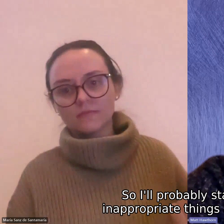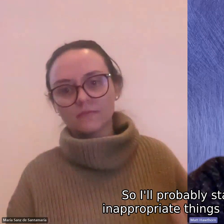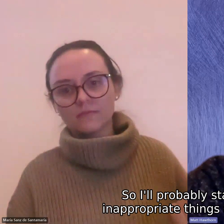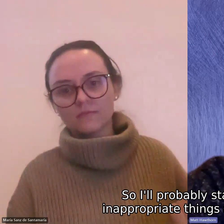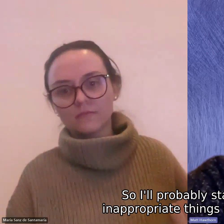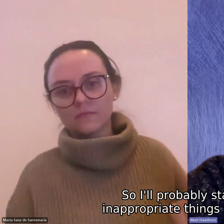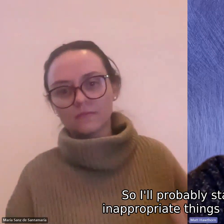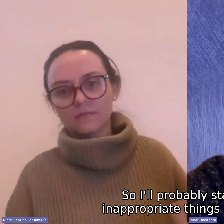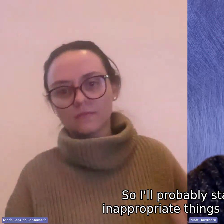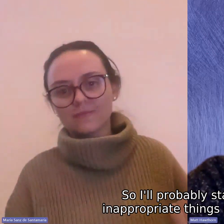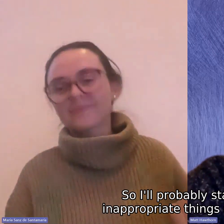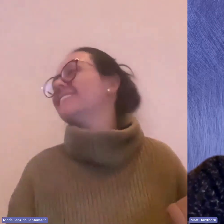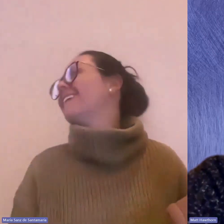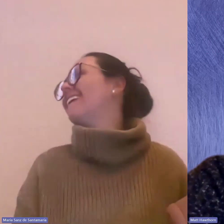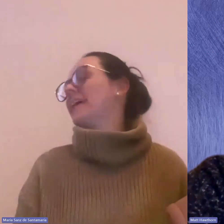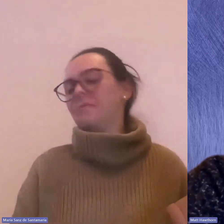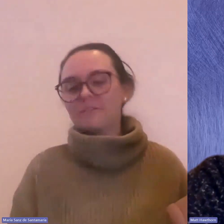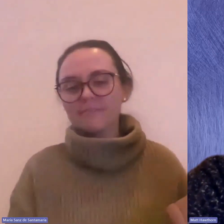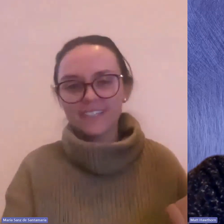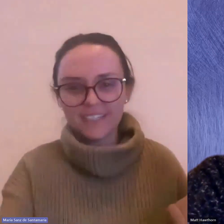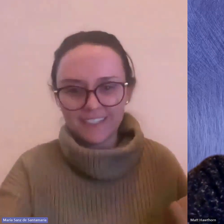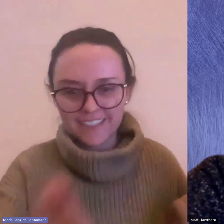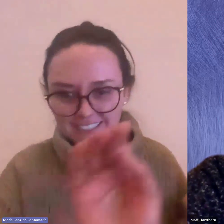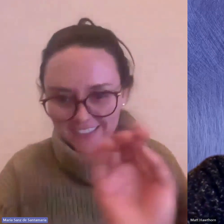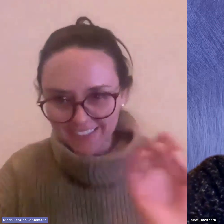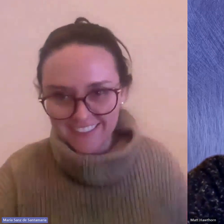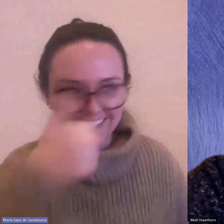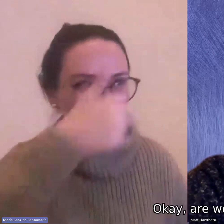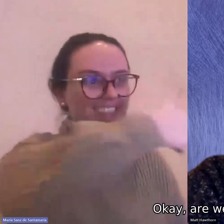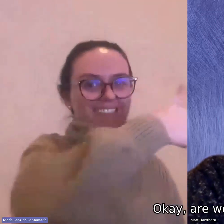saying very inappropriate things if you're not careful. So